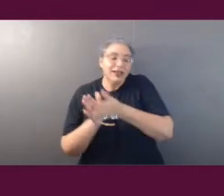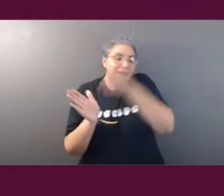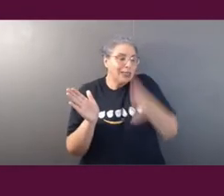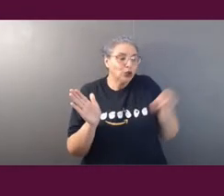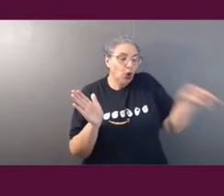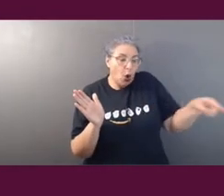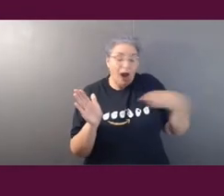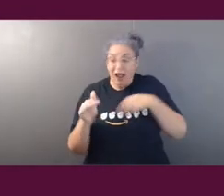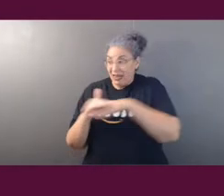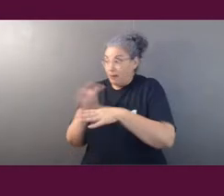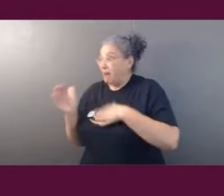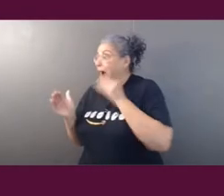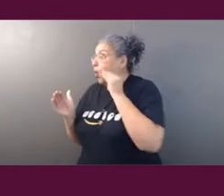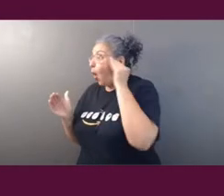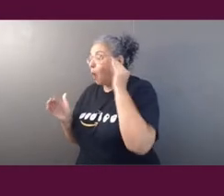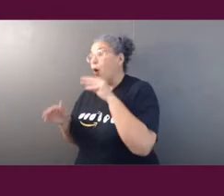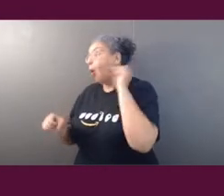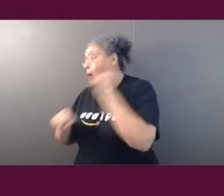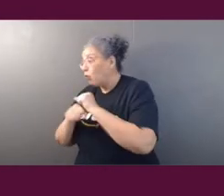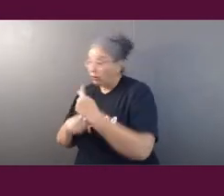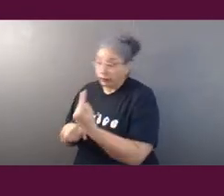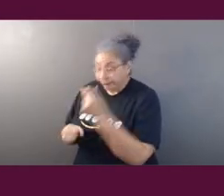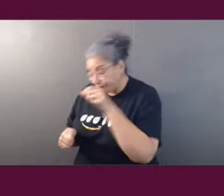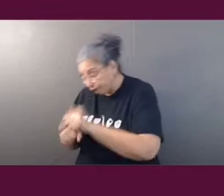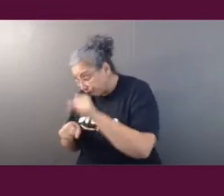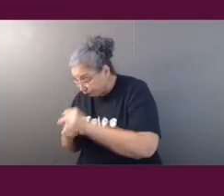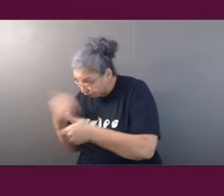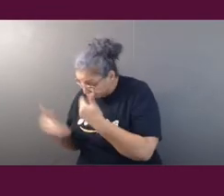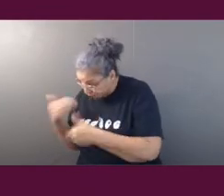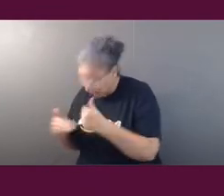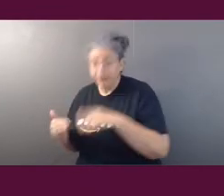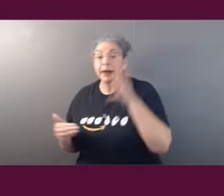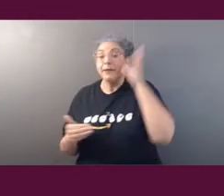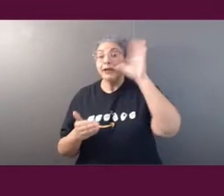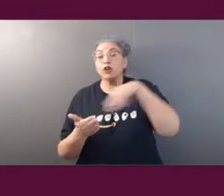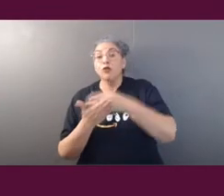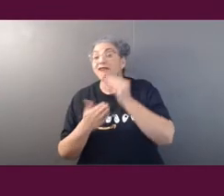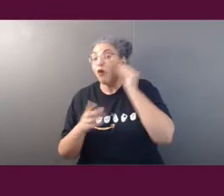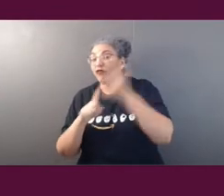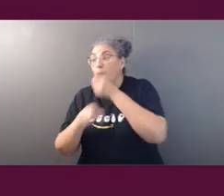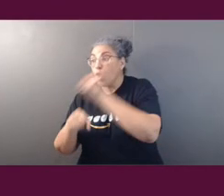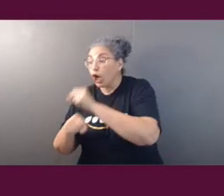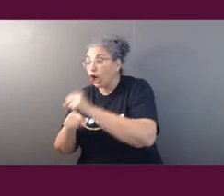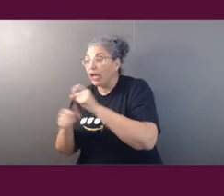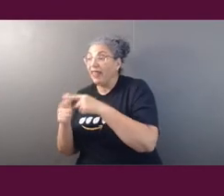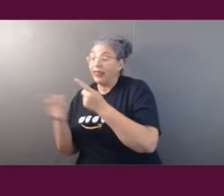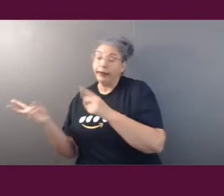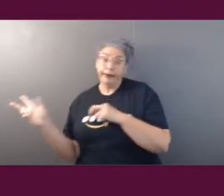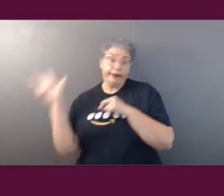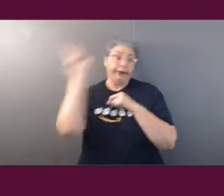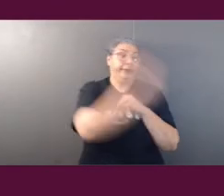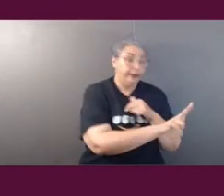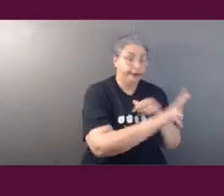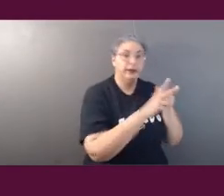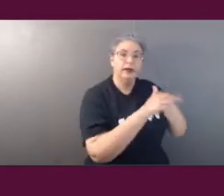door to my grandparents, and I'd go into my house and they were at their house. And then my parents would come home. We'd have dinner at my grandparents' house. It was lovely. It was a lovely upbringing, but I would watch